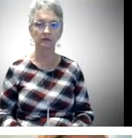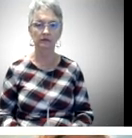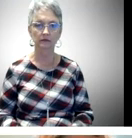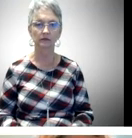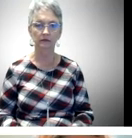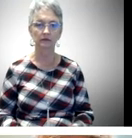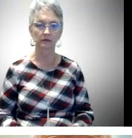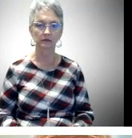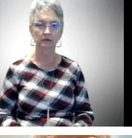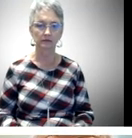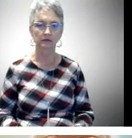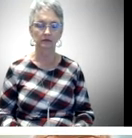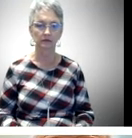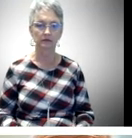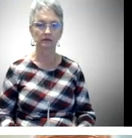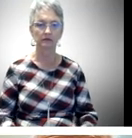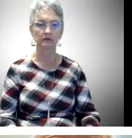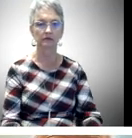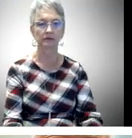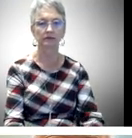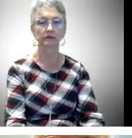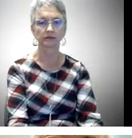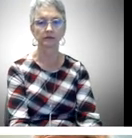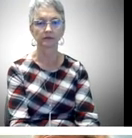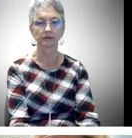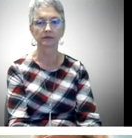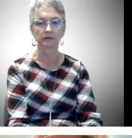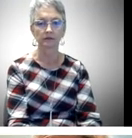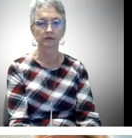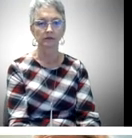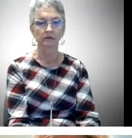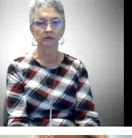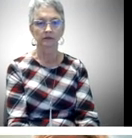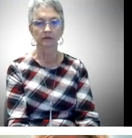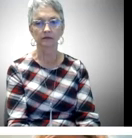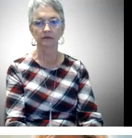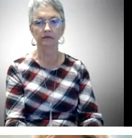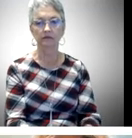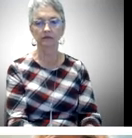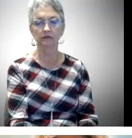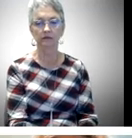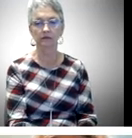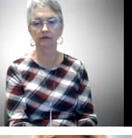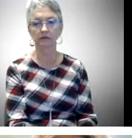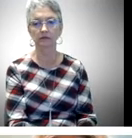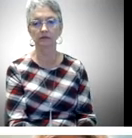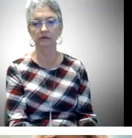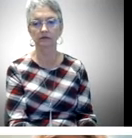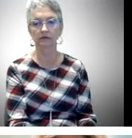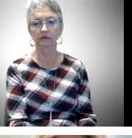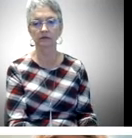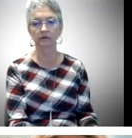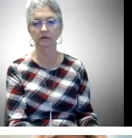with psychiatric history, you can do advanced directives regarding mental health treatment. There's a full array of alternatives.